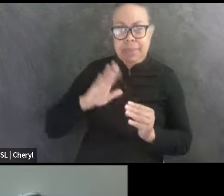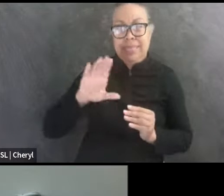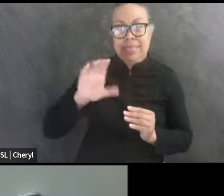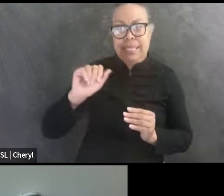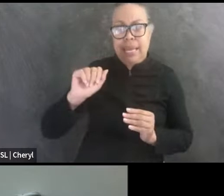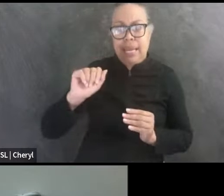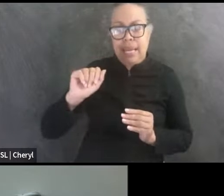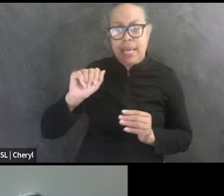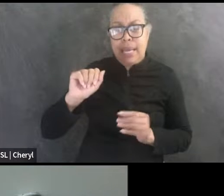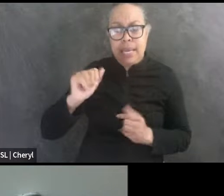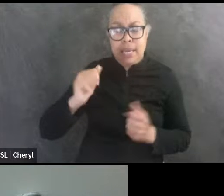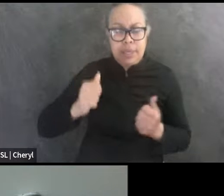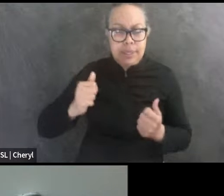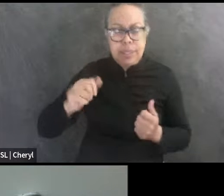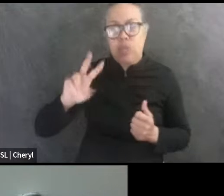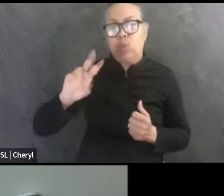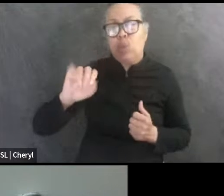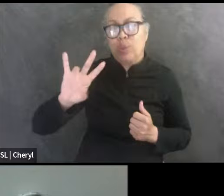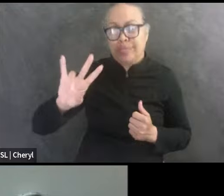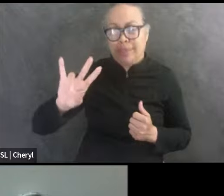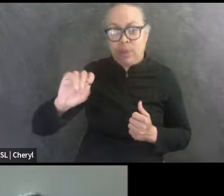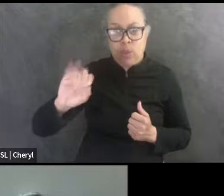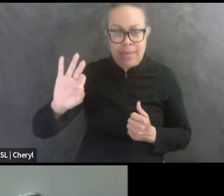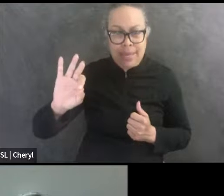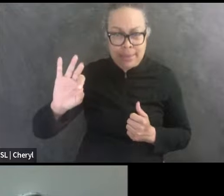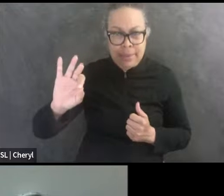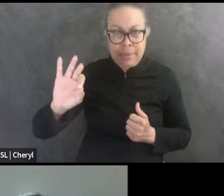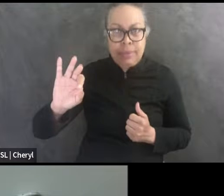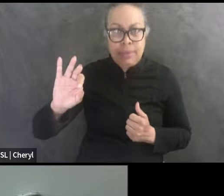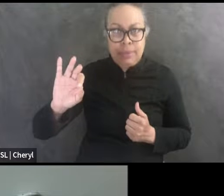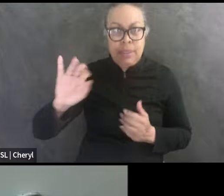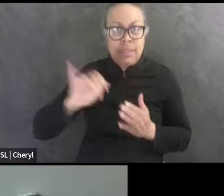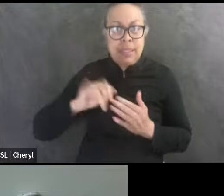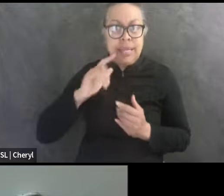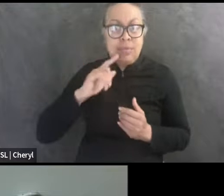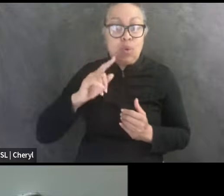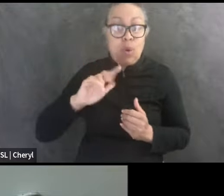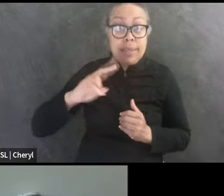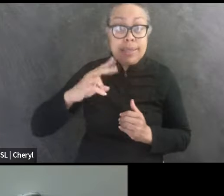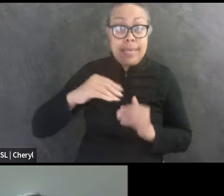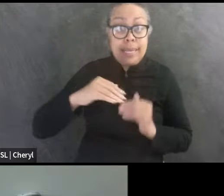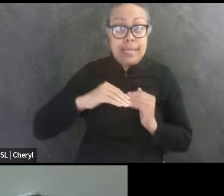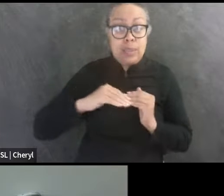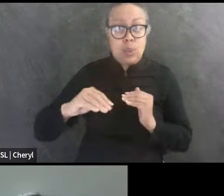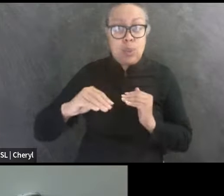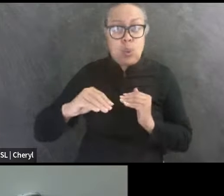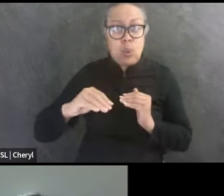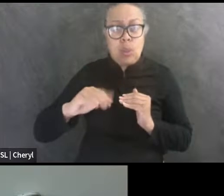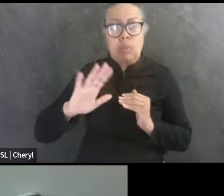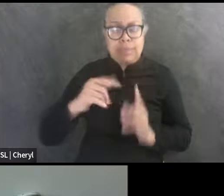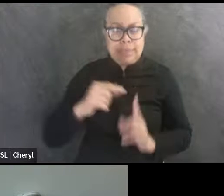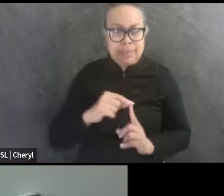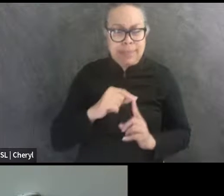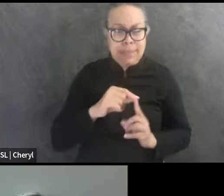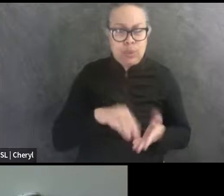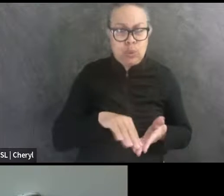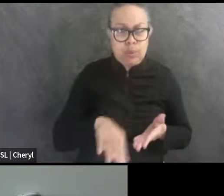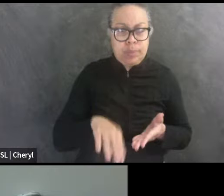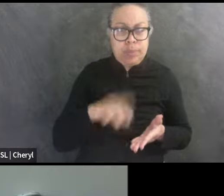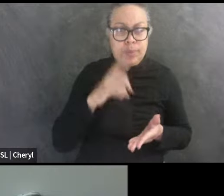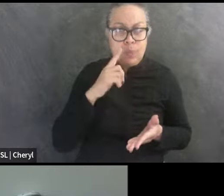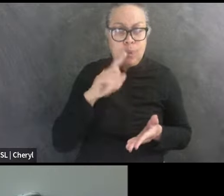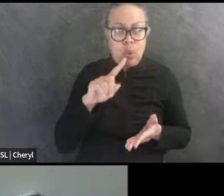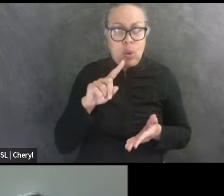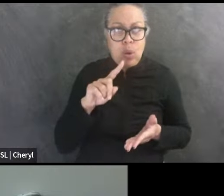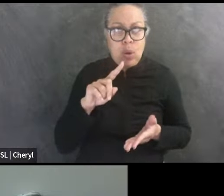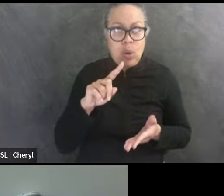case 20709, and it was for a second story. It was for a special exception for